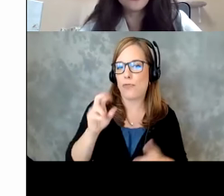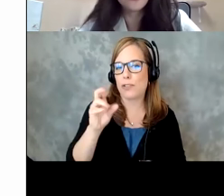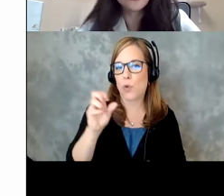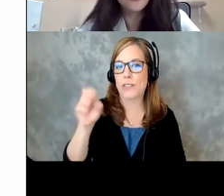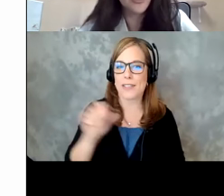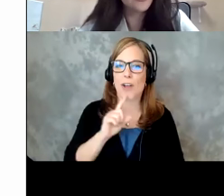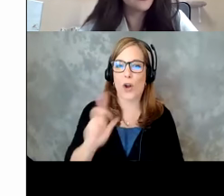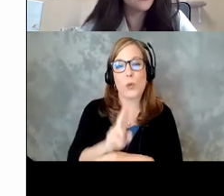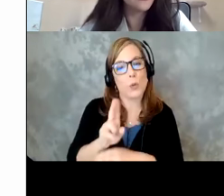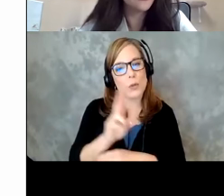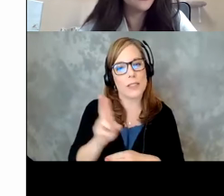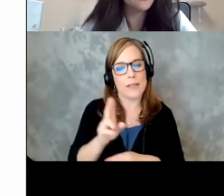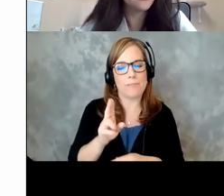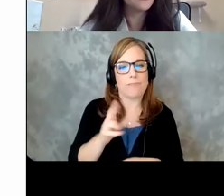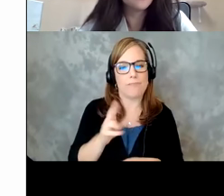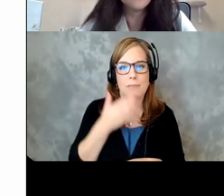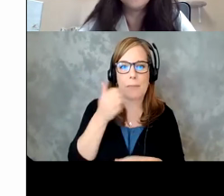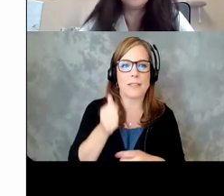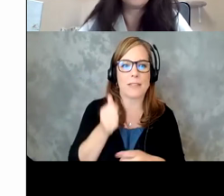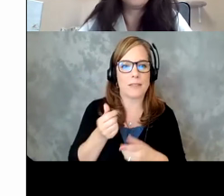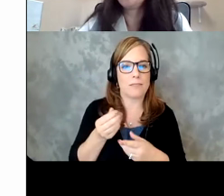Okay, we can move on to the next slide, please.